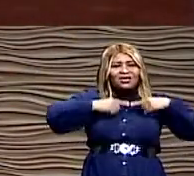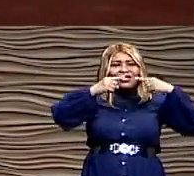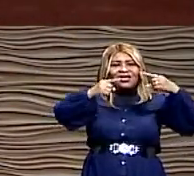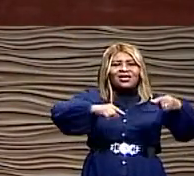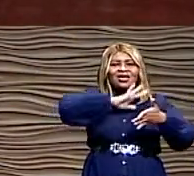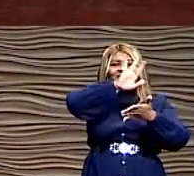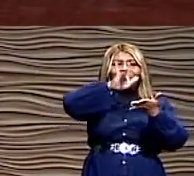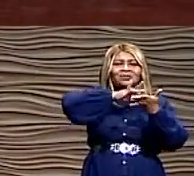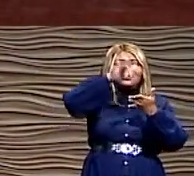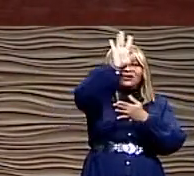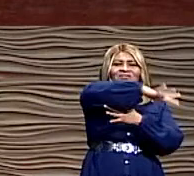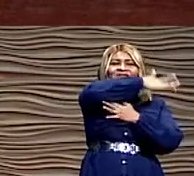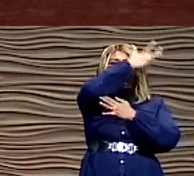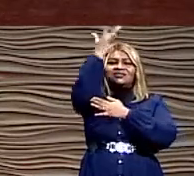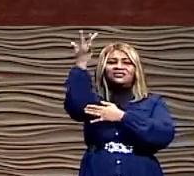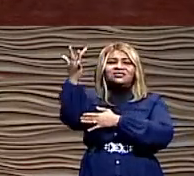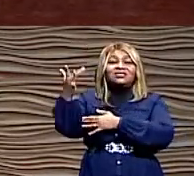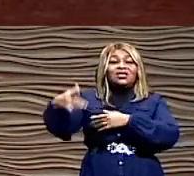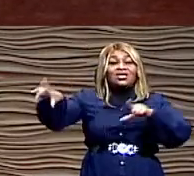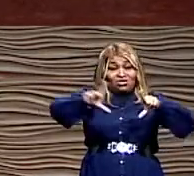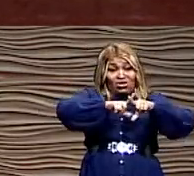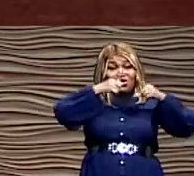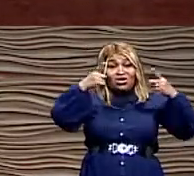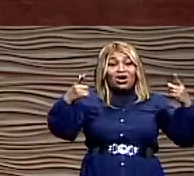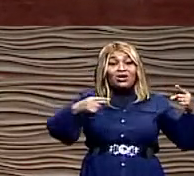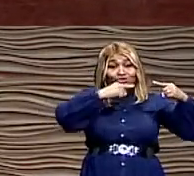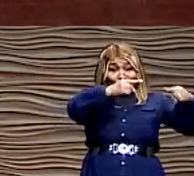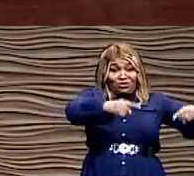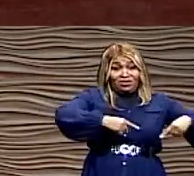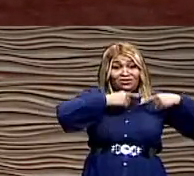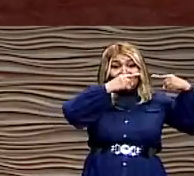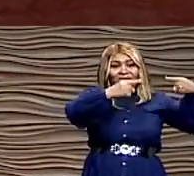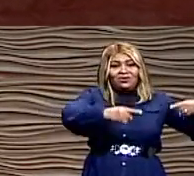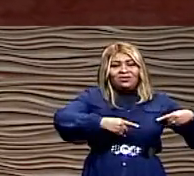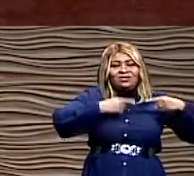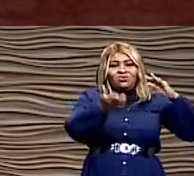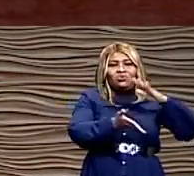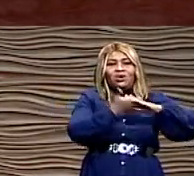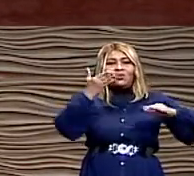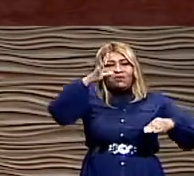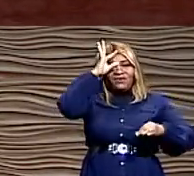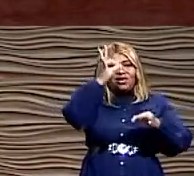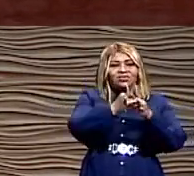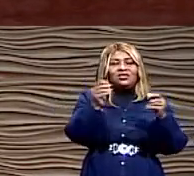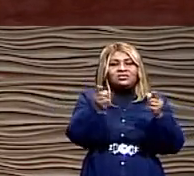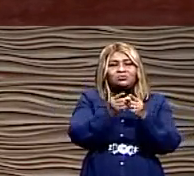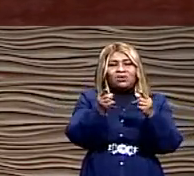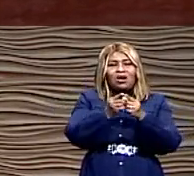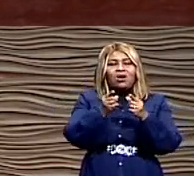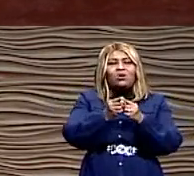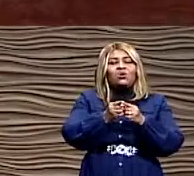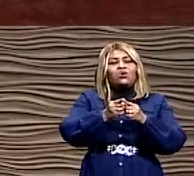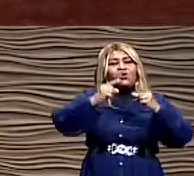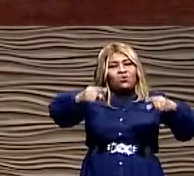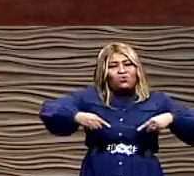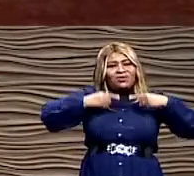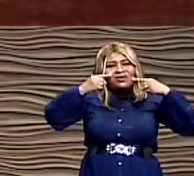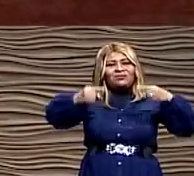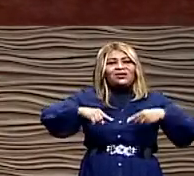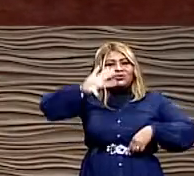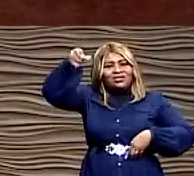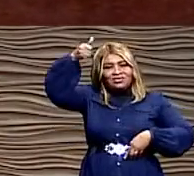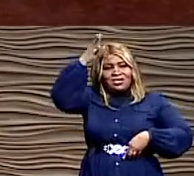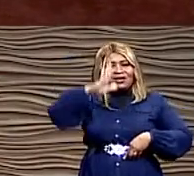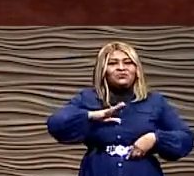of the air. The big wheel run by faith, the little wheel run by the grace of God. A wheel in a